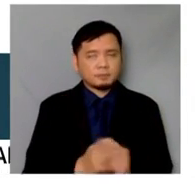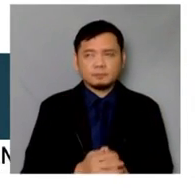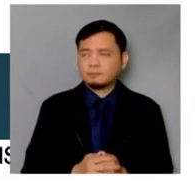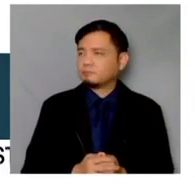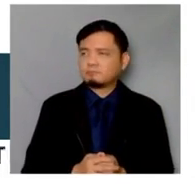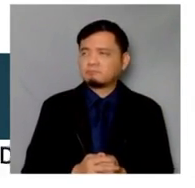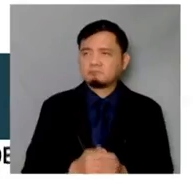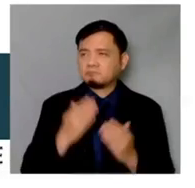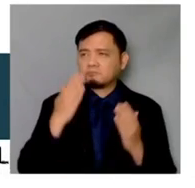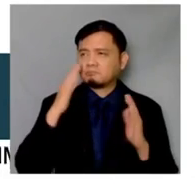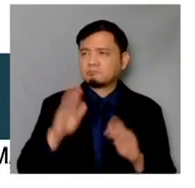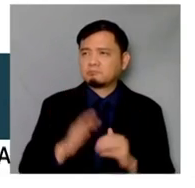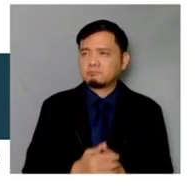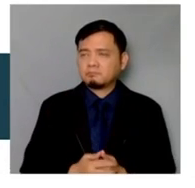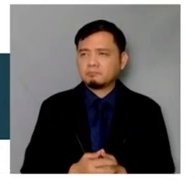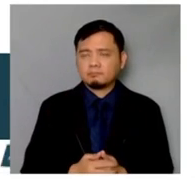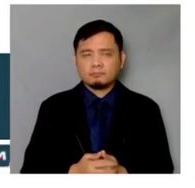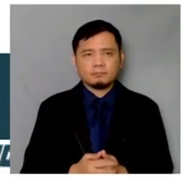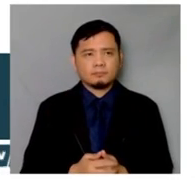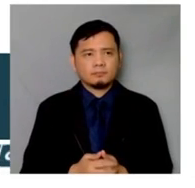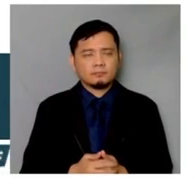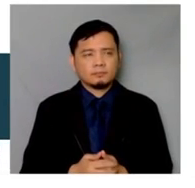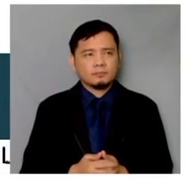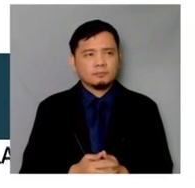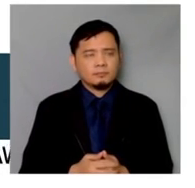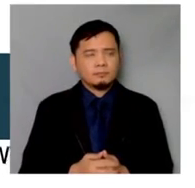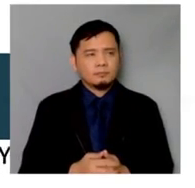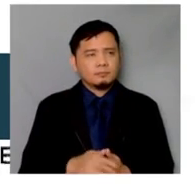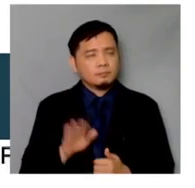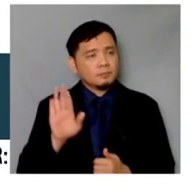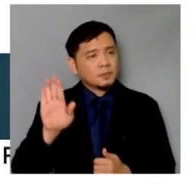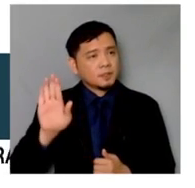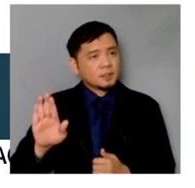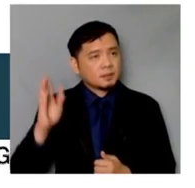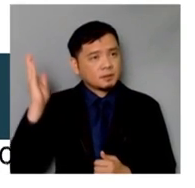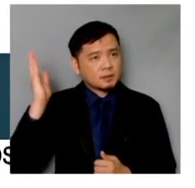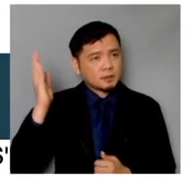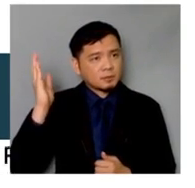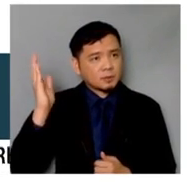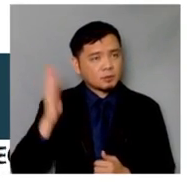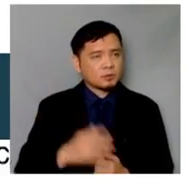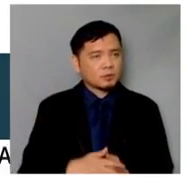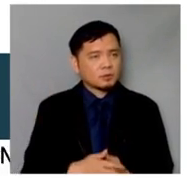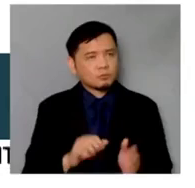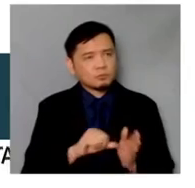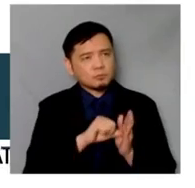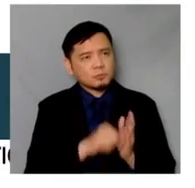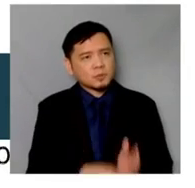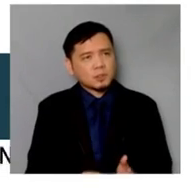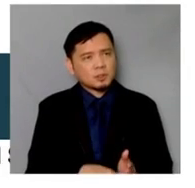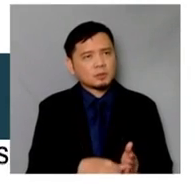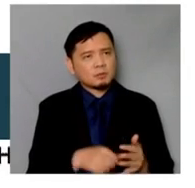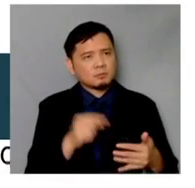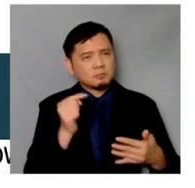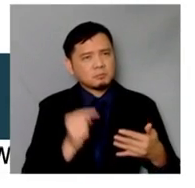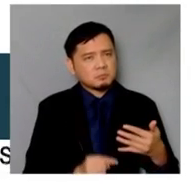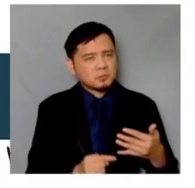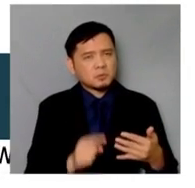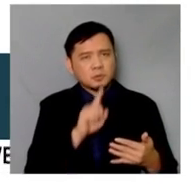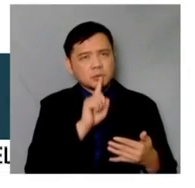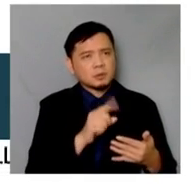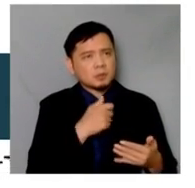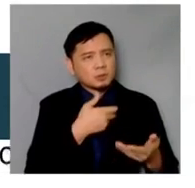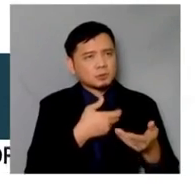I have no knowledge. The testimony, attorney, seems to highlight to a mutual distrust of